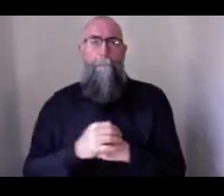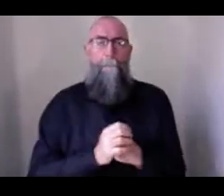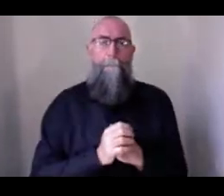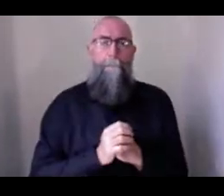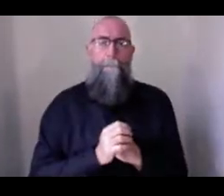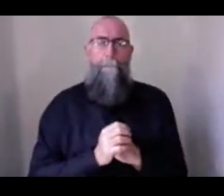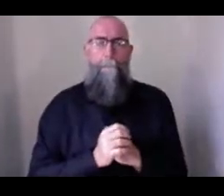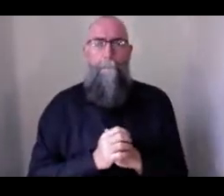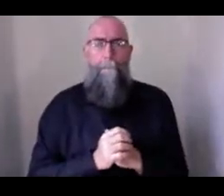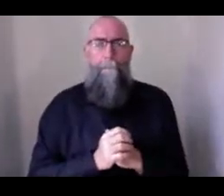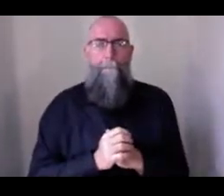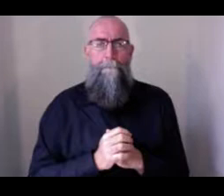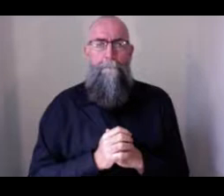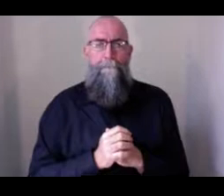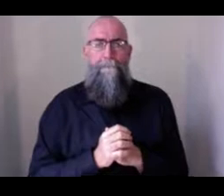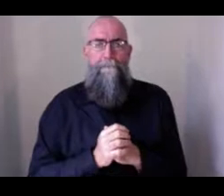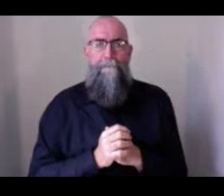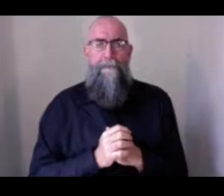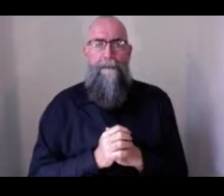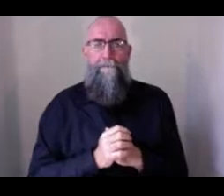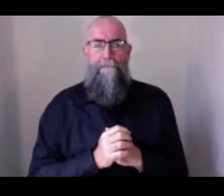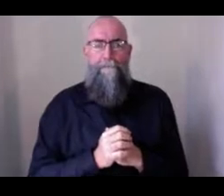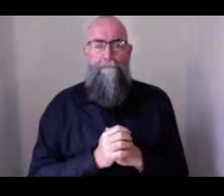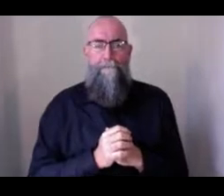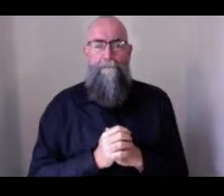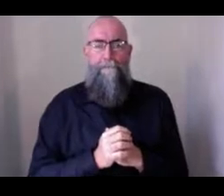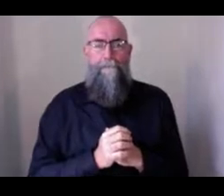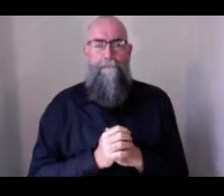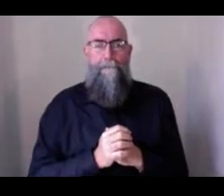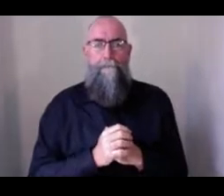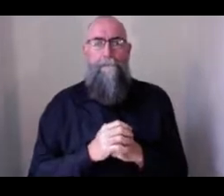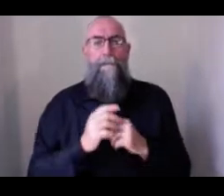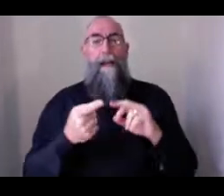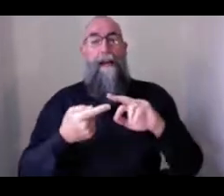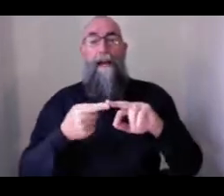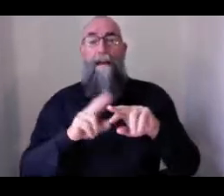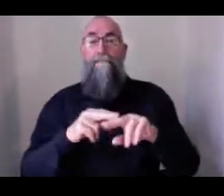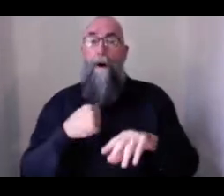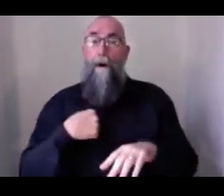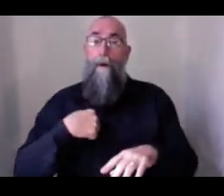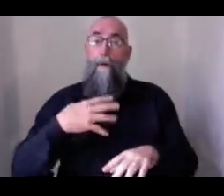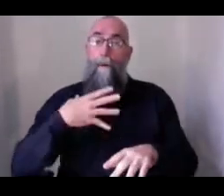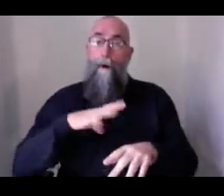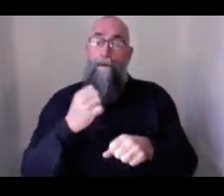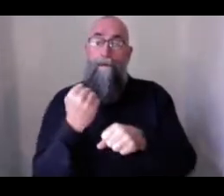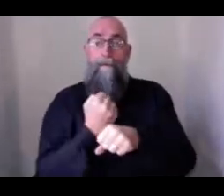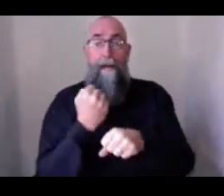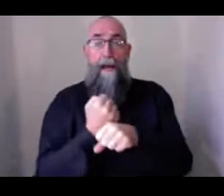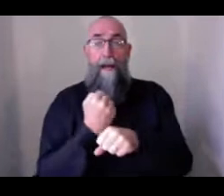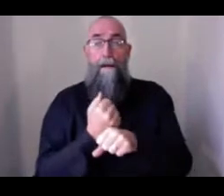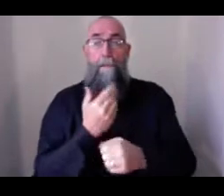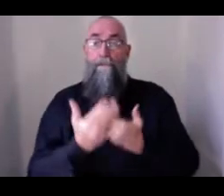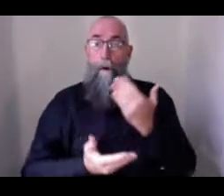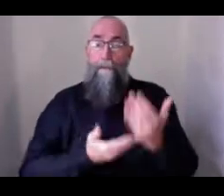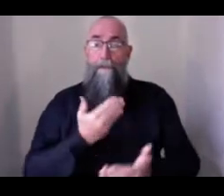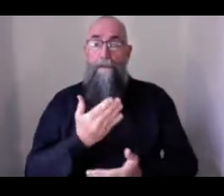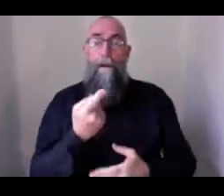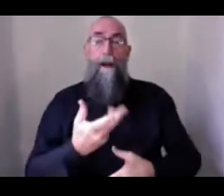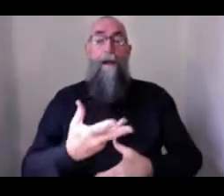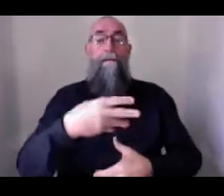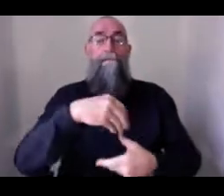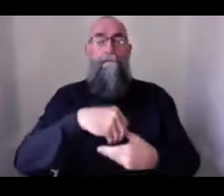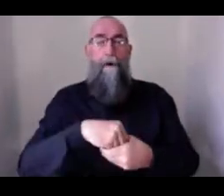If I want to create, this is a question from Eugenie. If I want to create performance work that invites participants to be a part of the artwork, which art form does